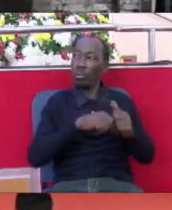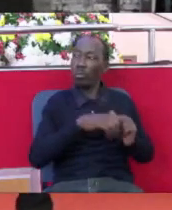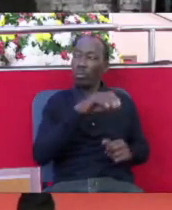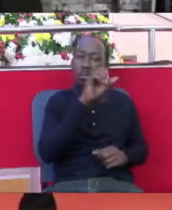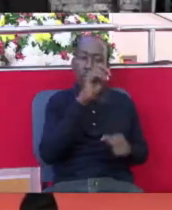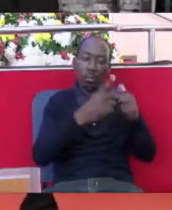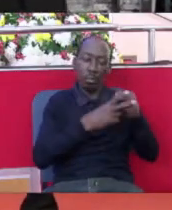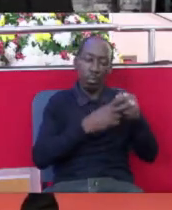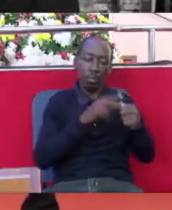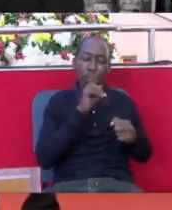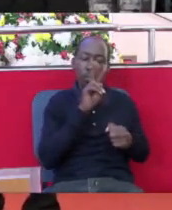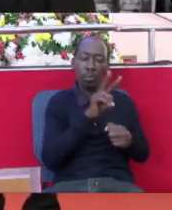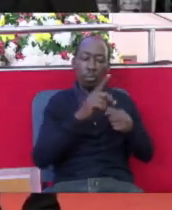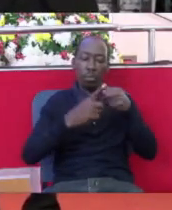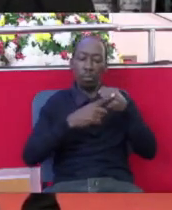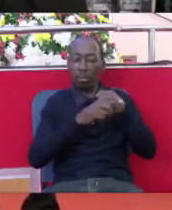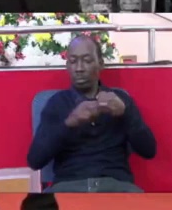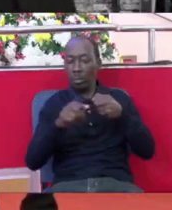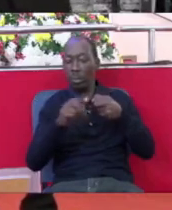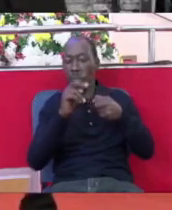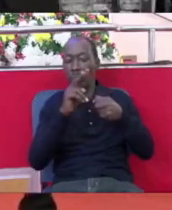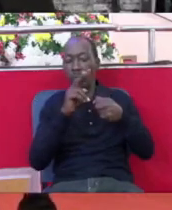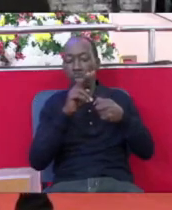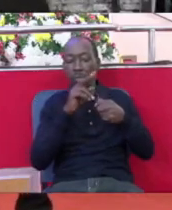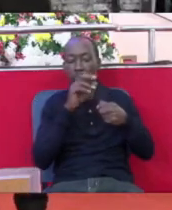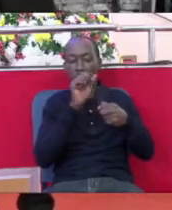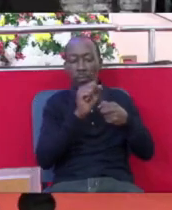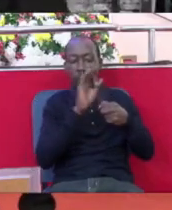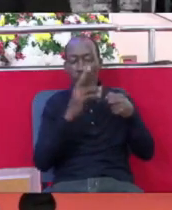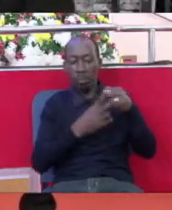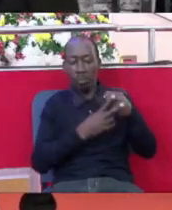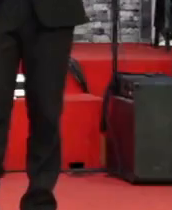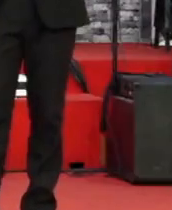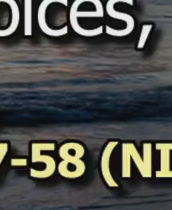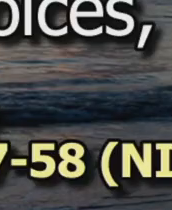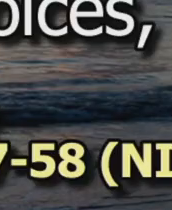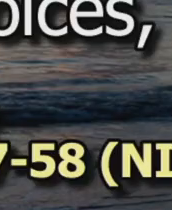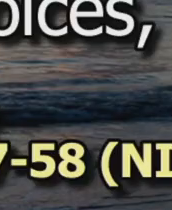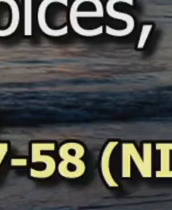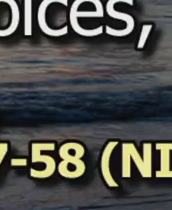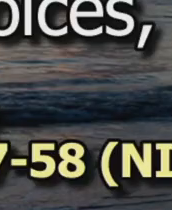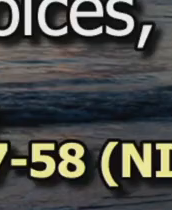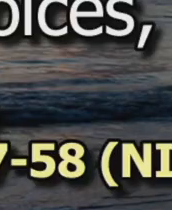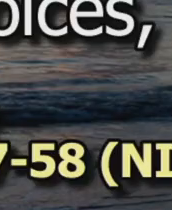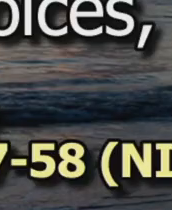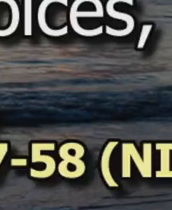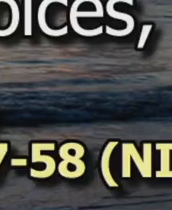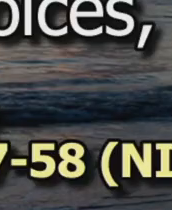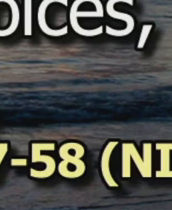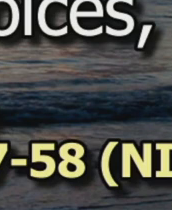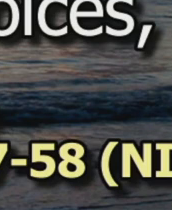Mitume 7:56 hadi 58. 57 to 58. 57 hadi 58. That's when Stephen was